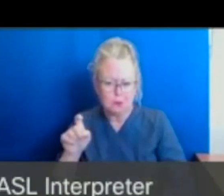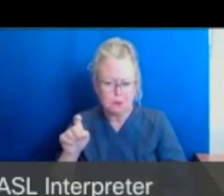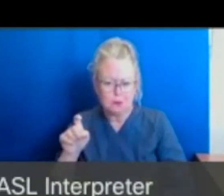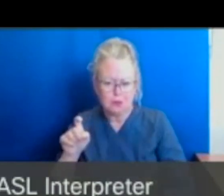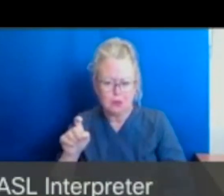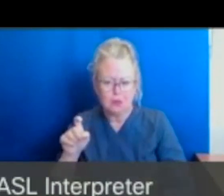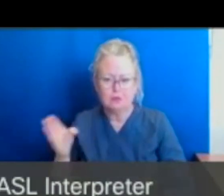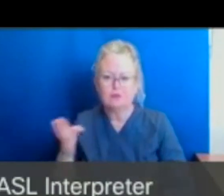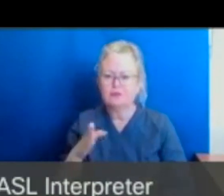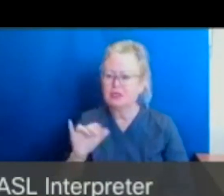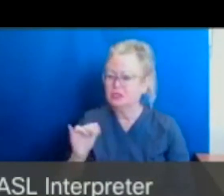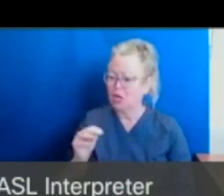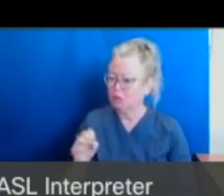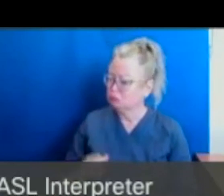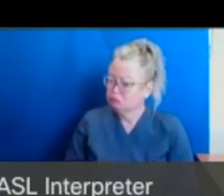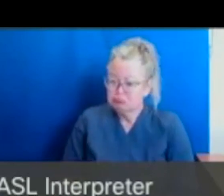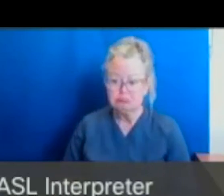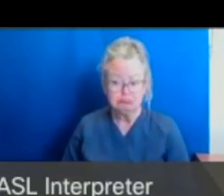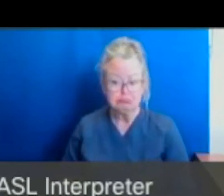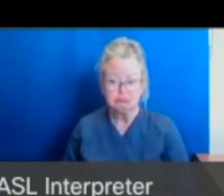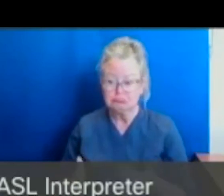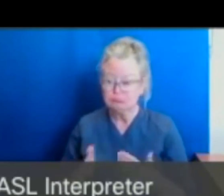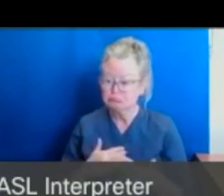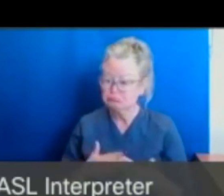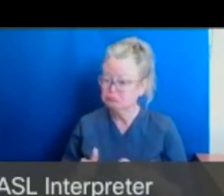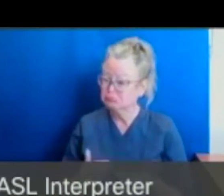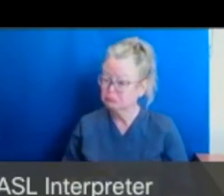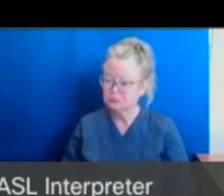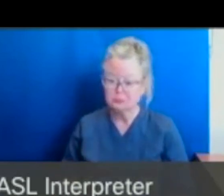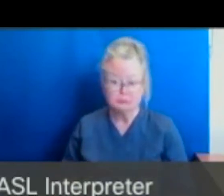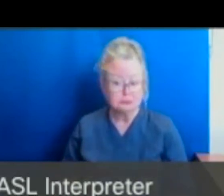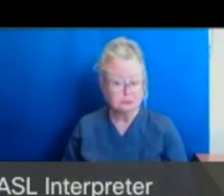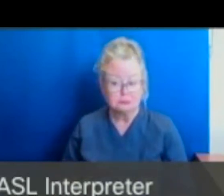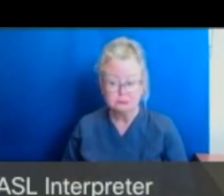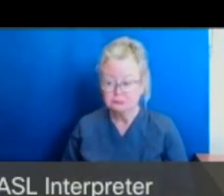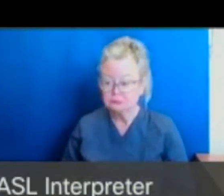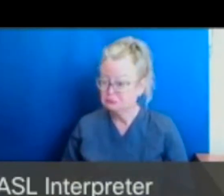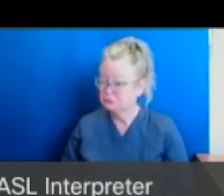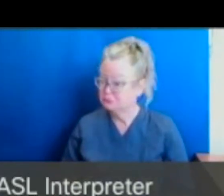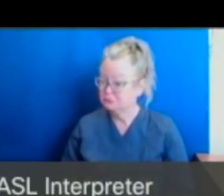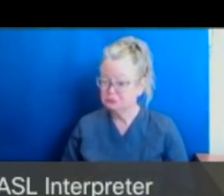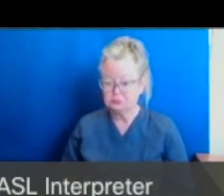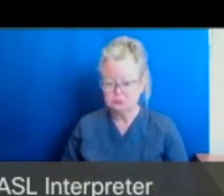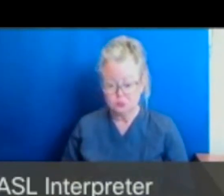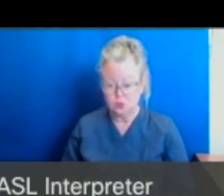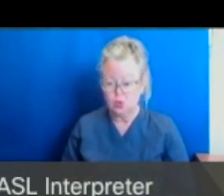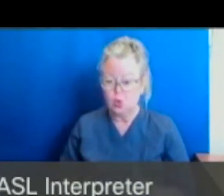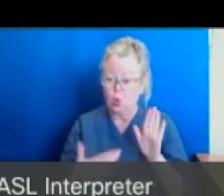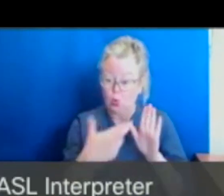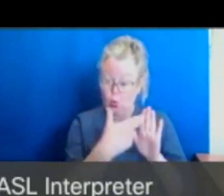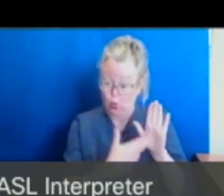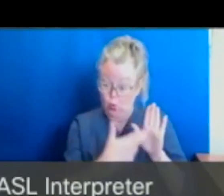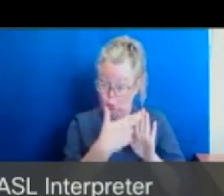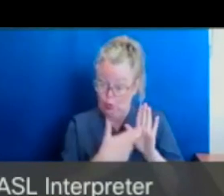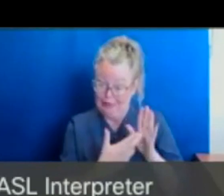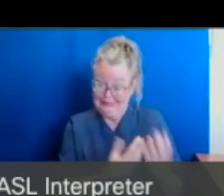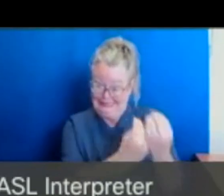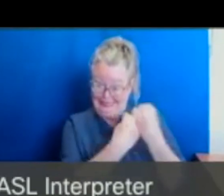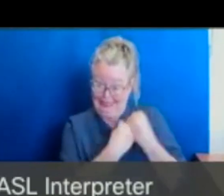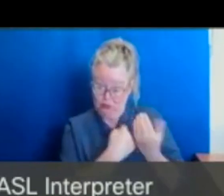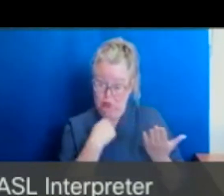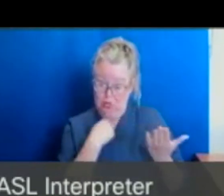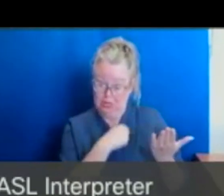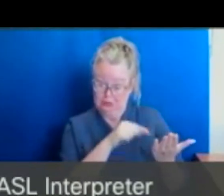In terms of our enabling legislation, we are only constrained in the